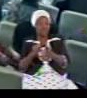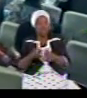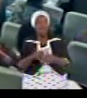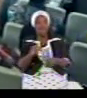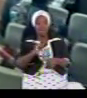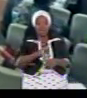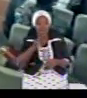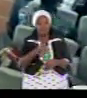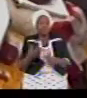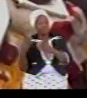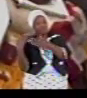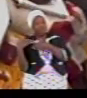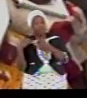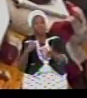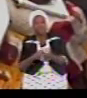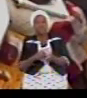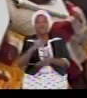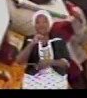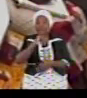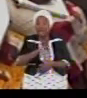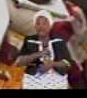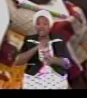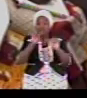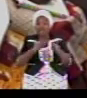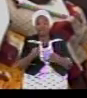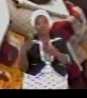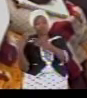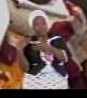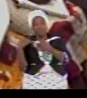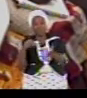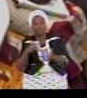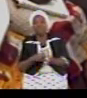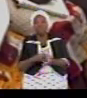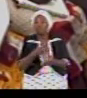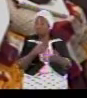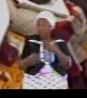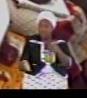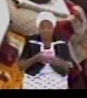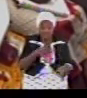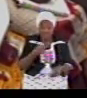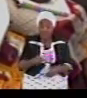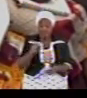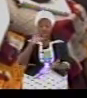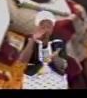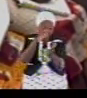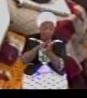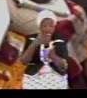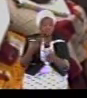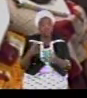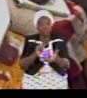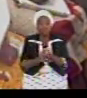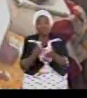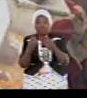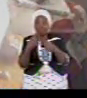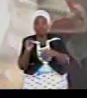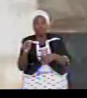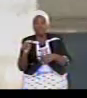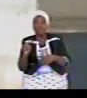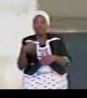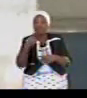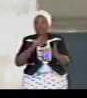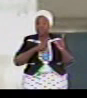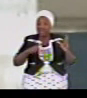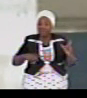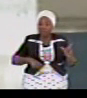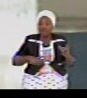bear. I can bear. Whatever little thing that comes, the Lord